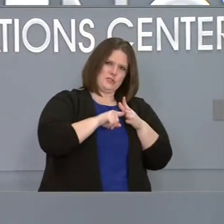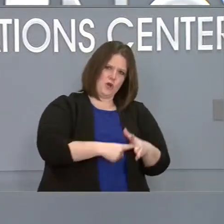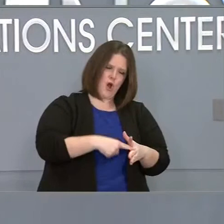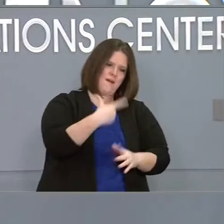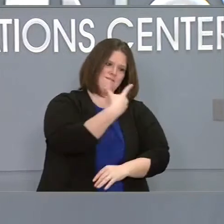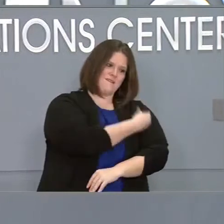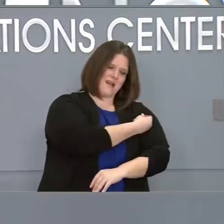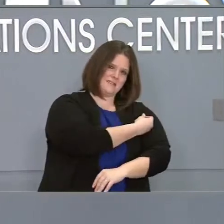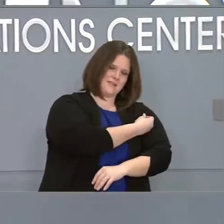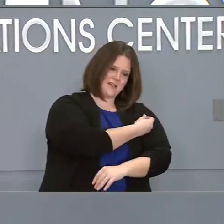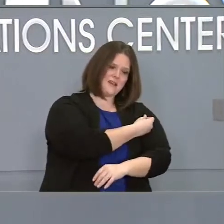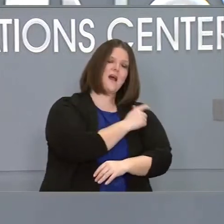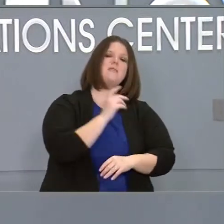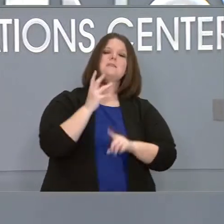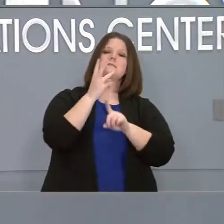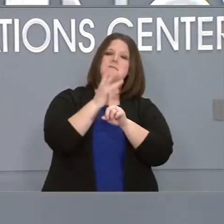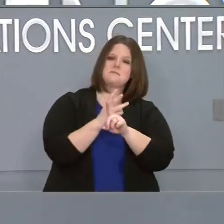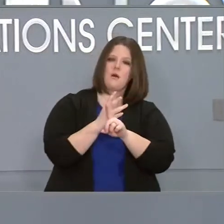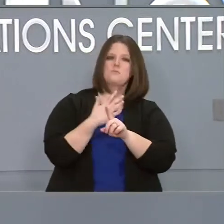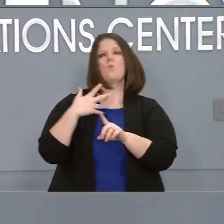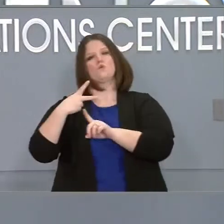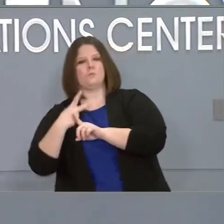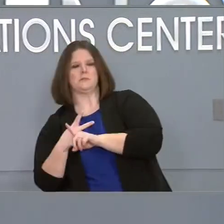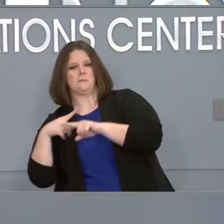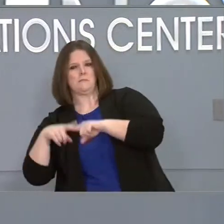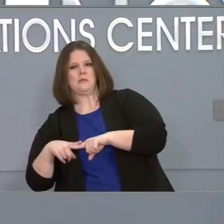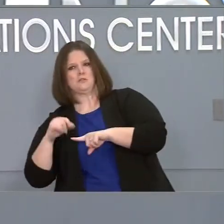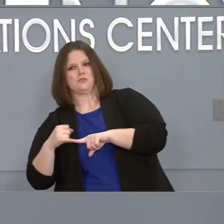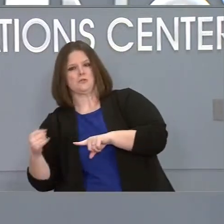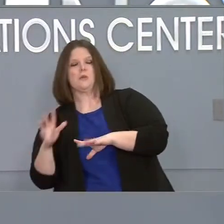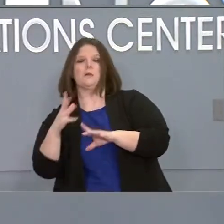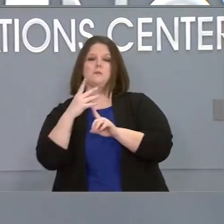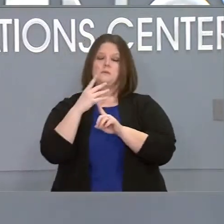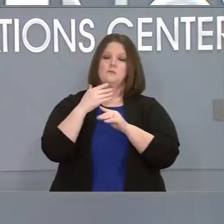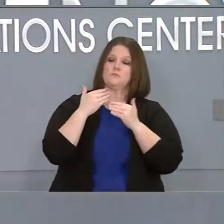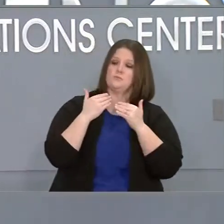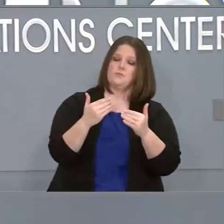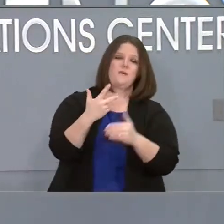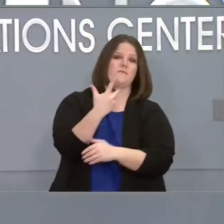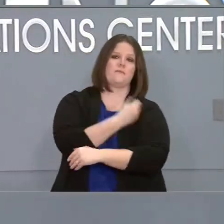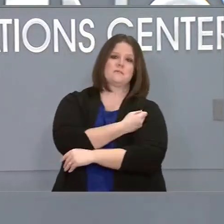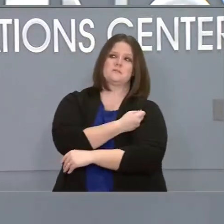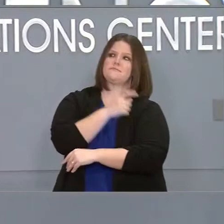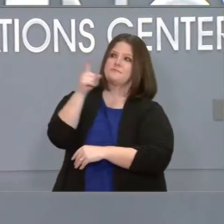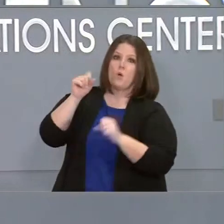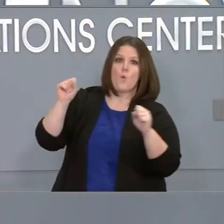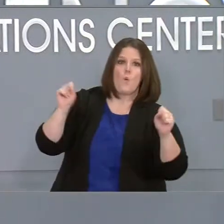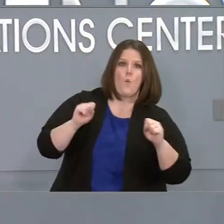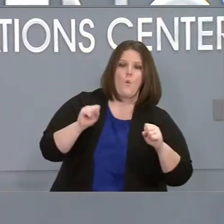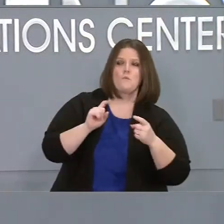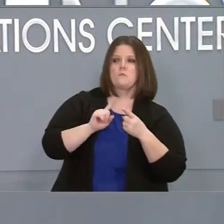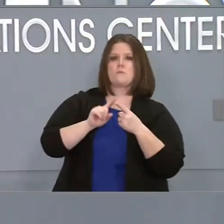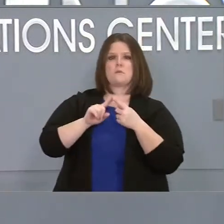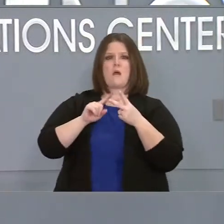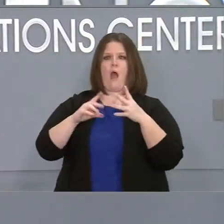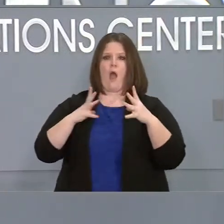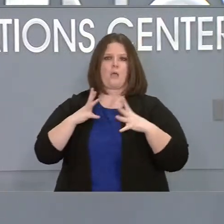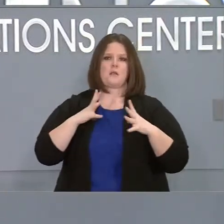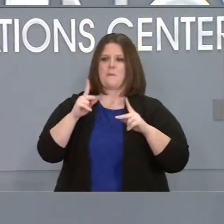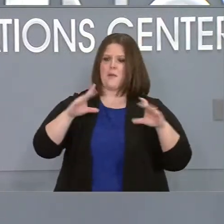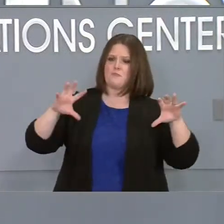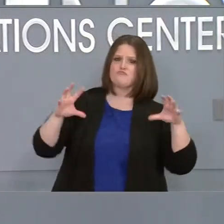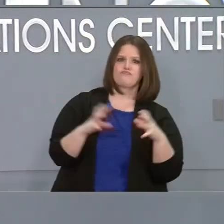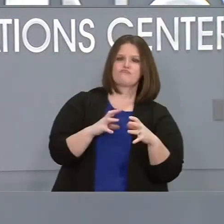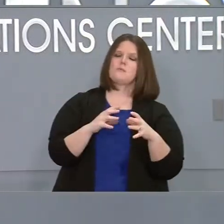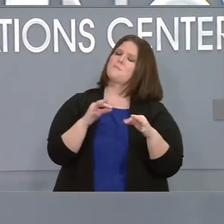for everyone to get their booster, particularly as we're heading into colder weather, holiday gatherings. it is really important, and that's the message today, is get your